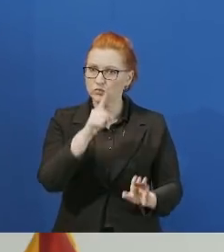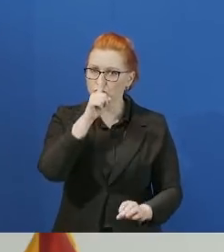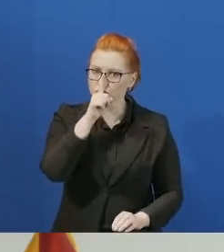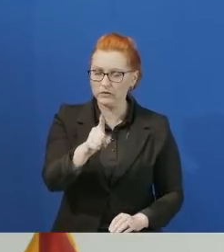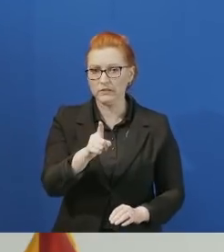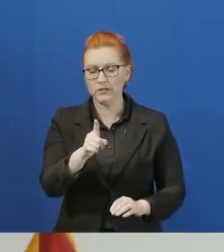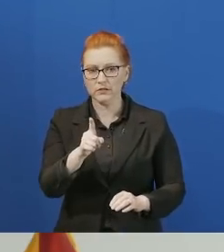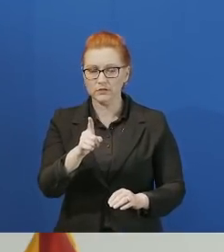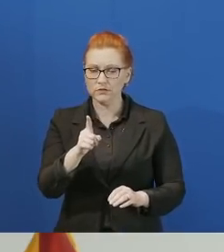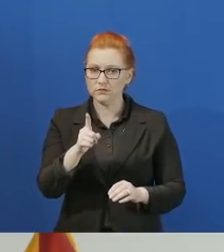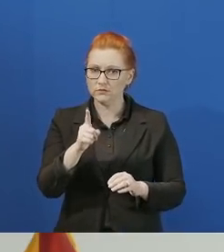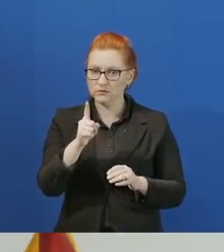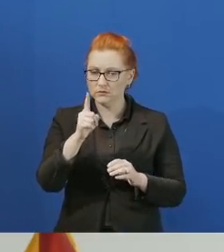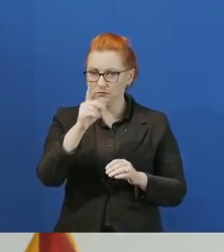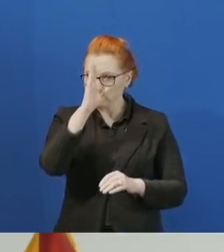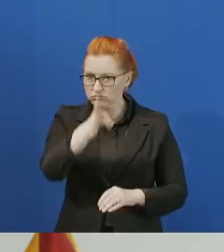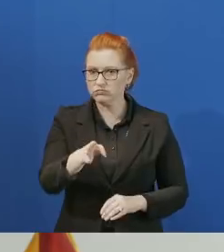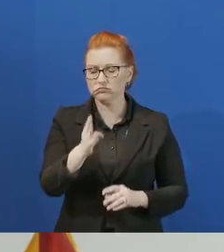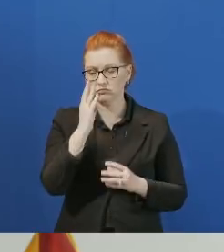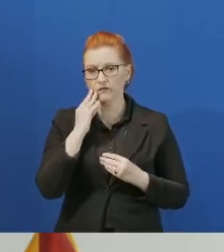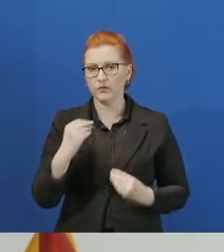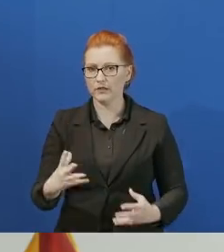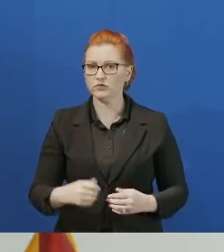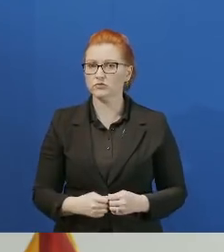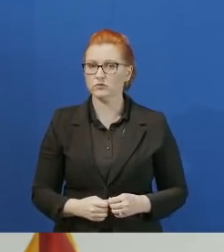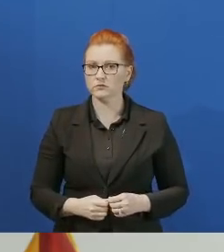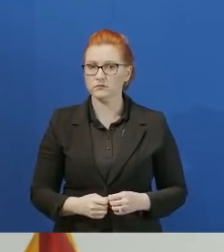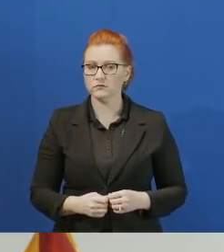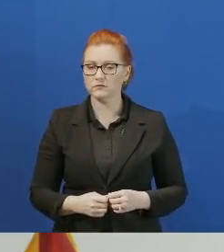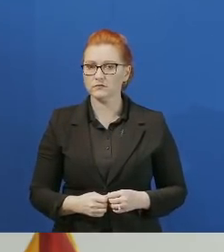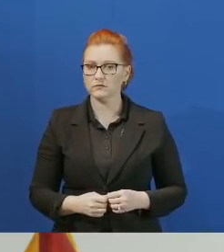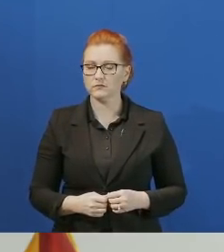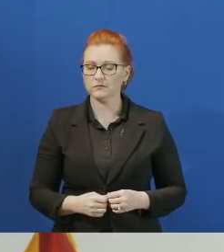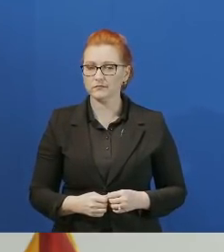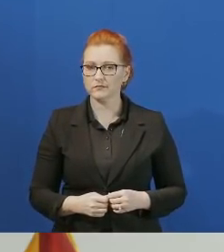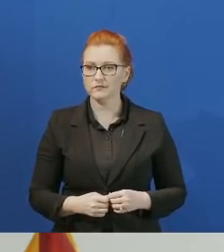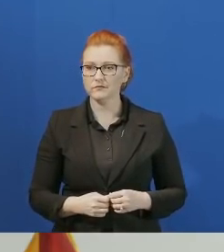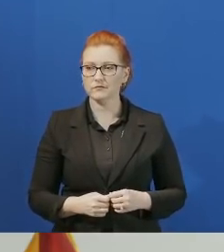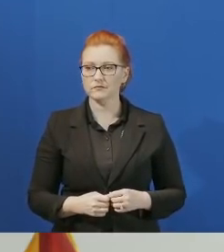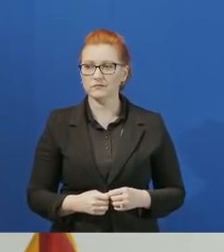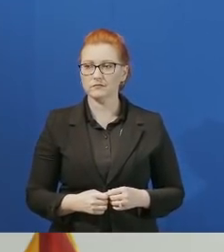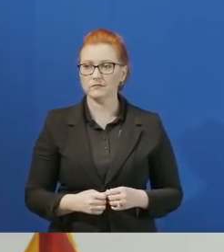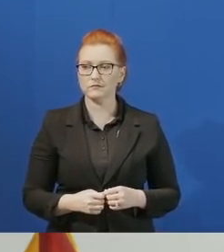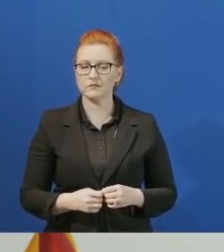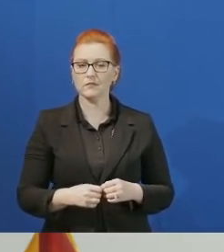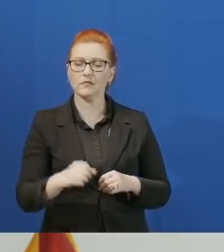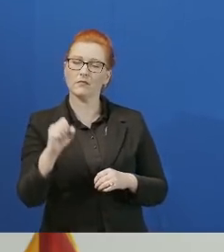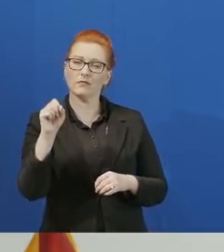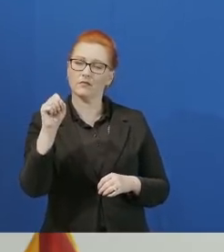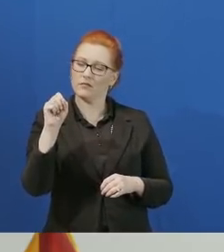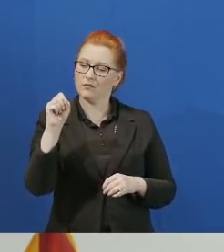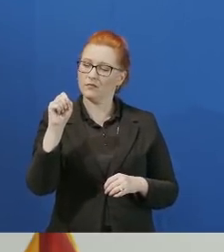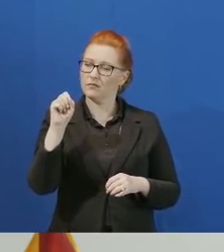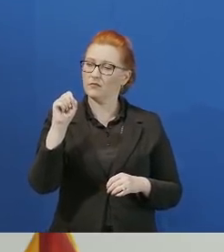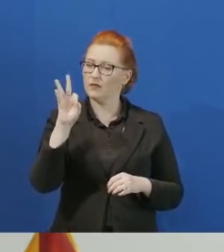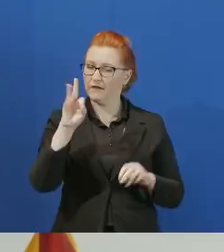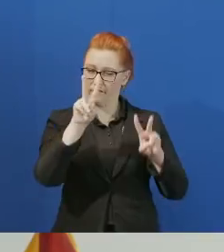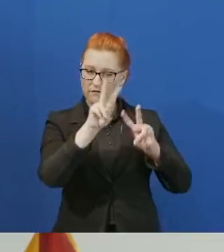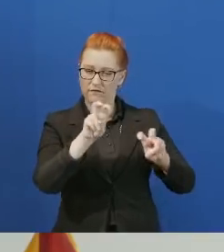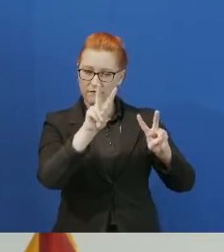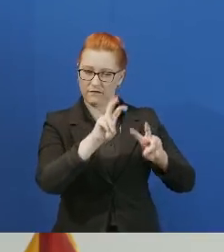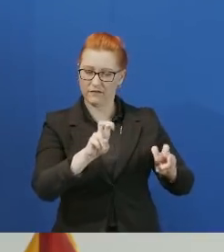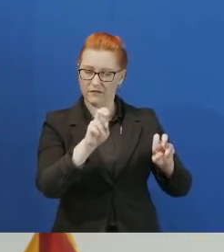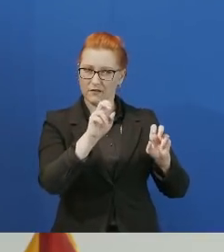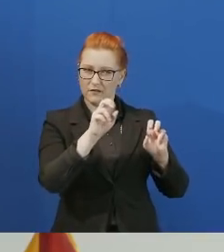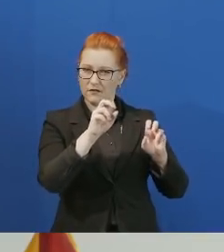you look at this on a composite basis, if you look at it by week, and you'll